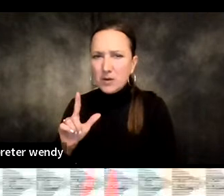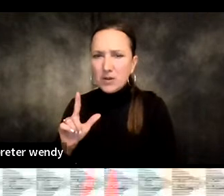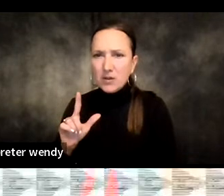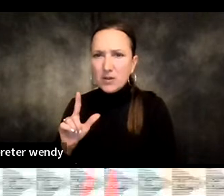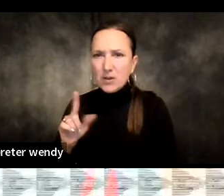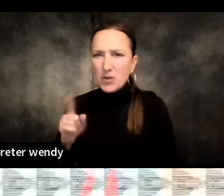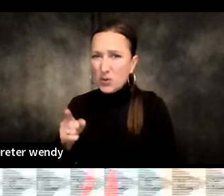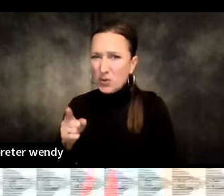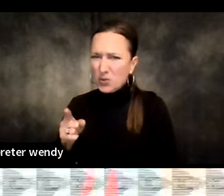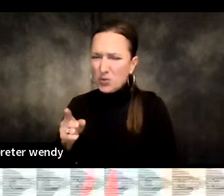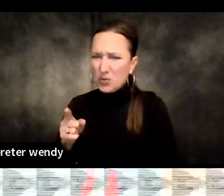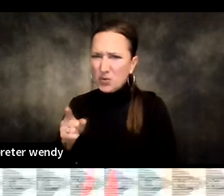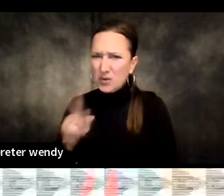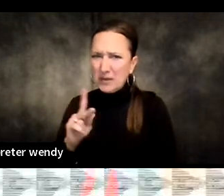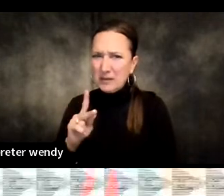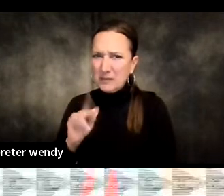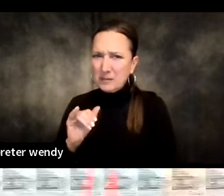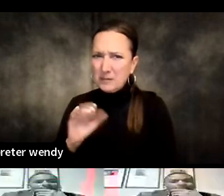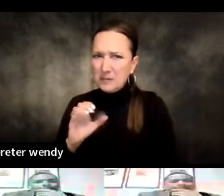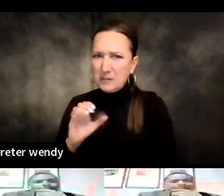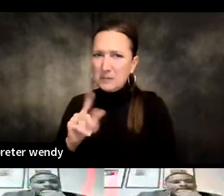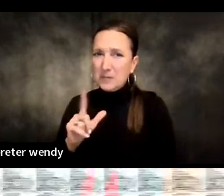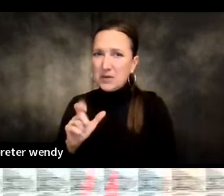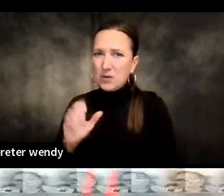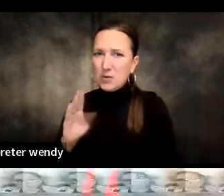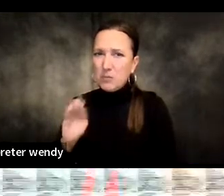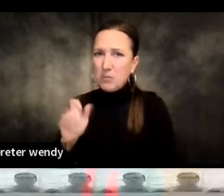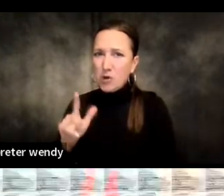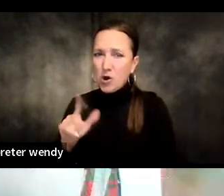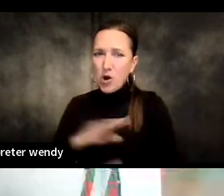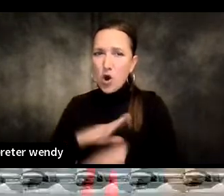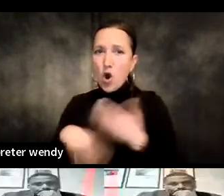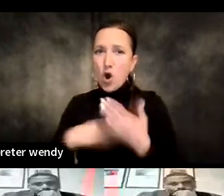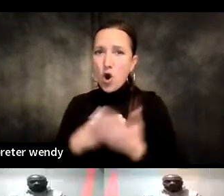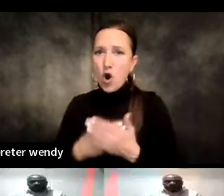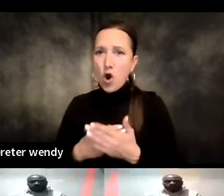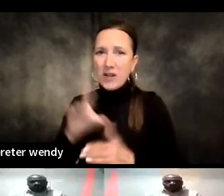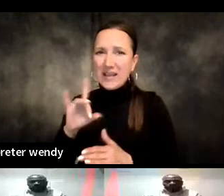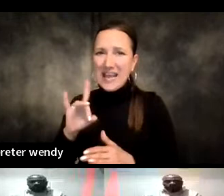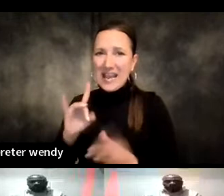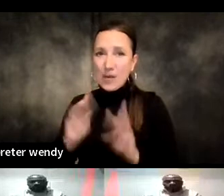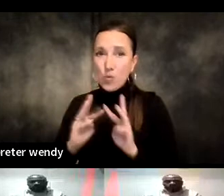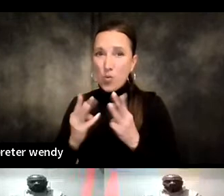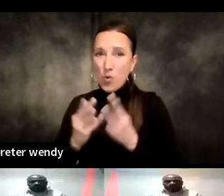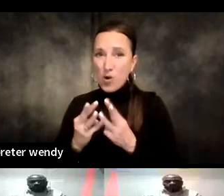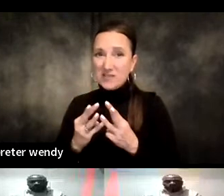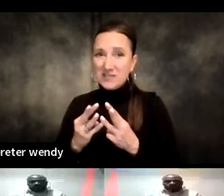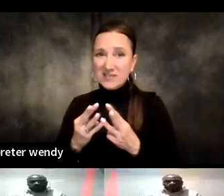Y'all are putting pickleball in all 8 wards, whether we want it or not.